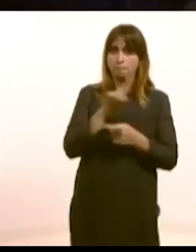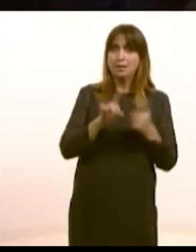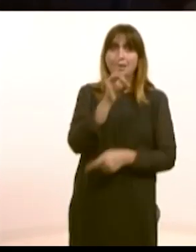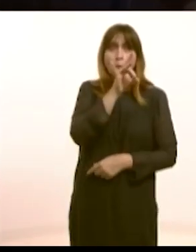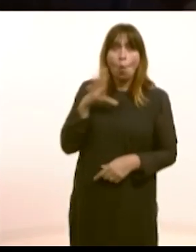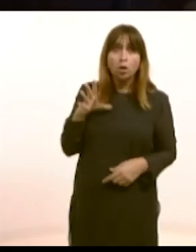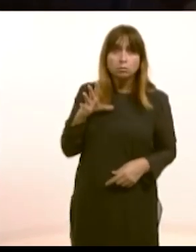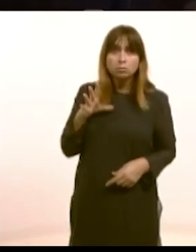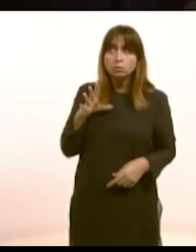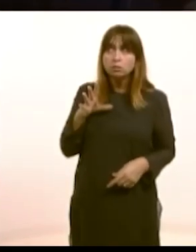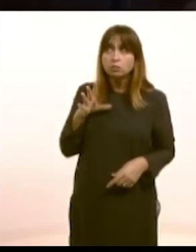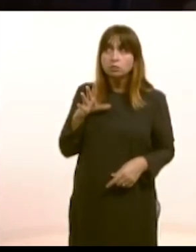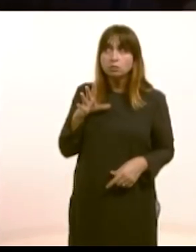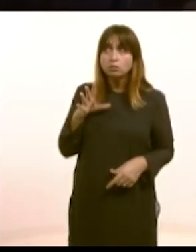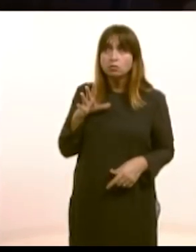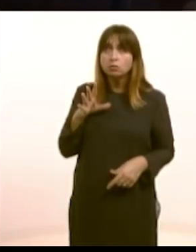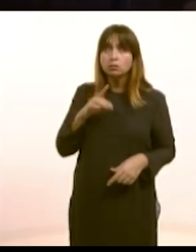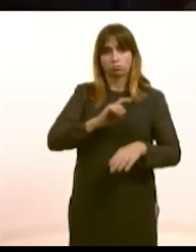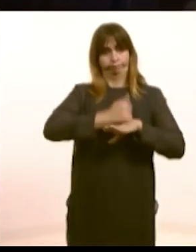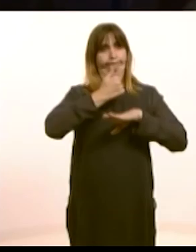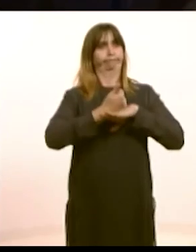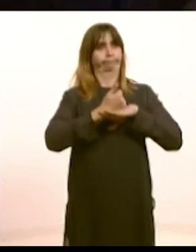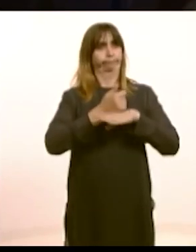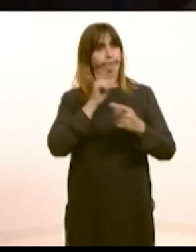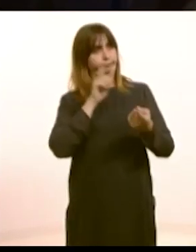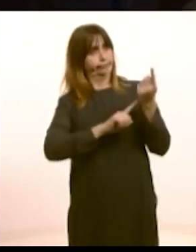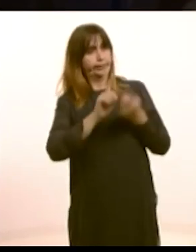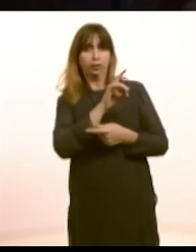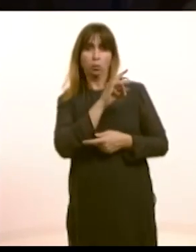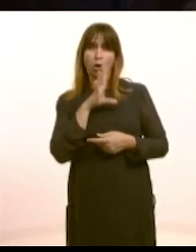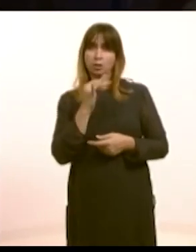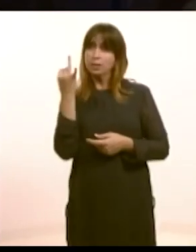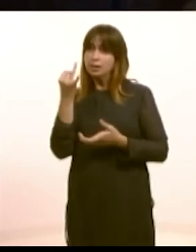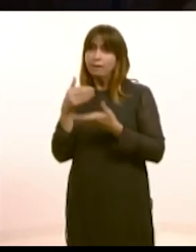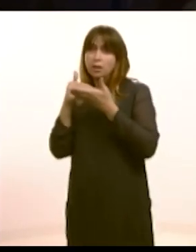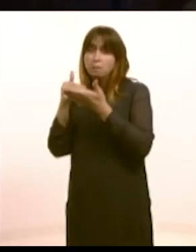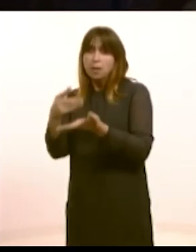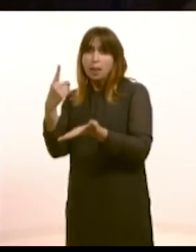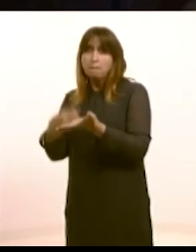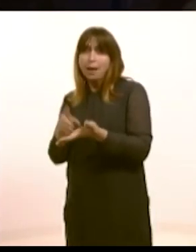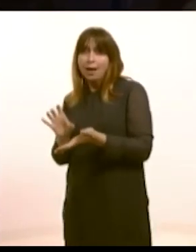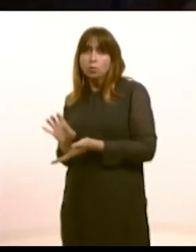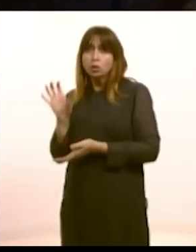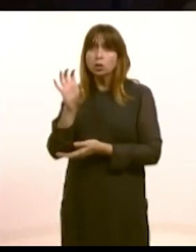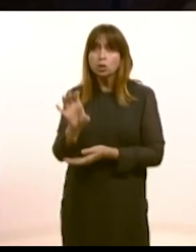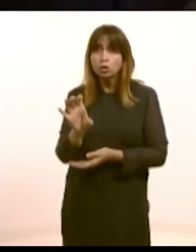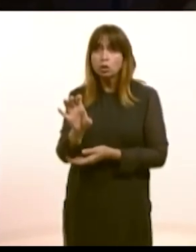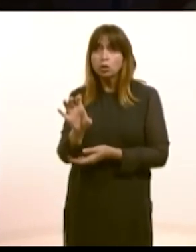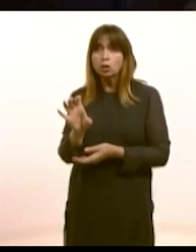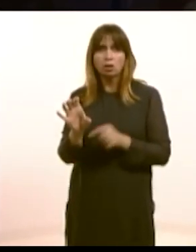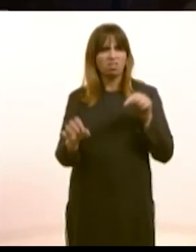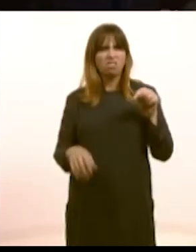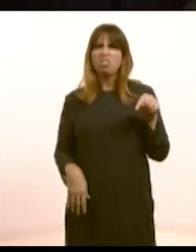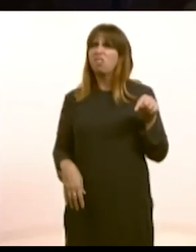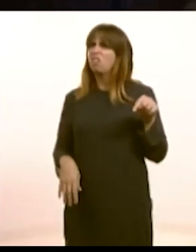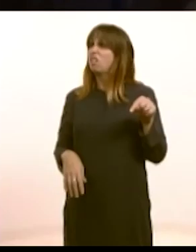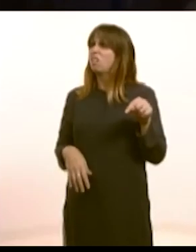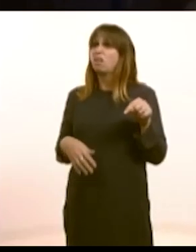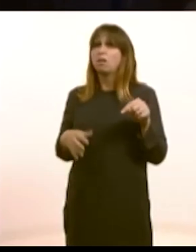group inception. Even though the Welsh Government increased £7 million into the services, there is no